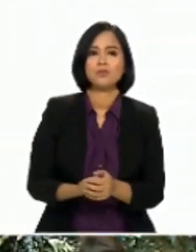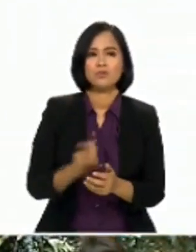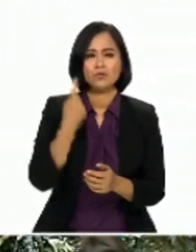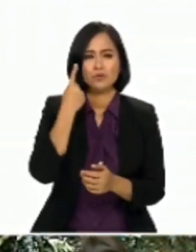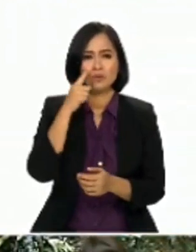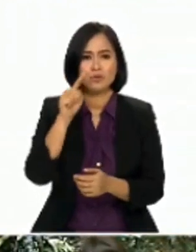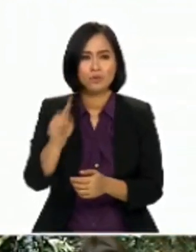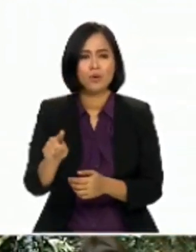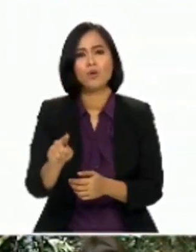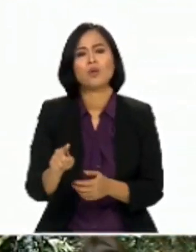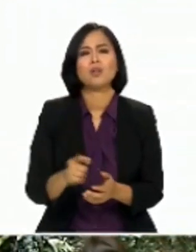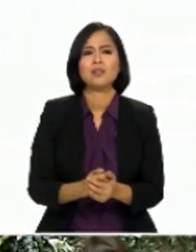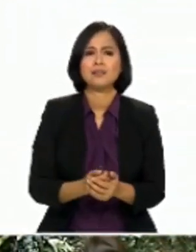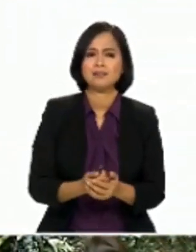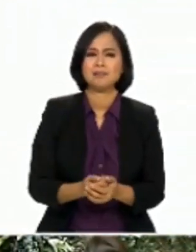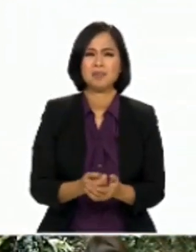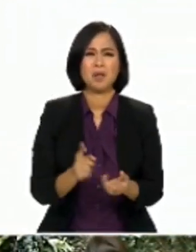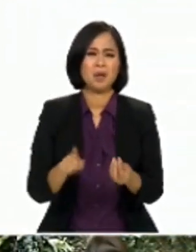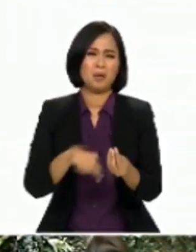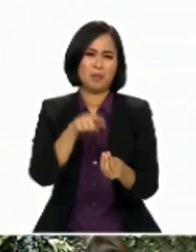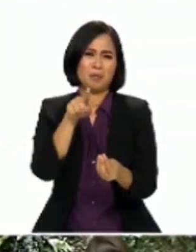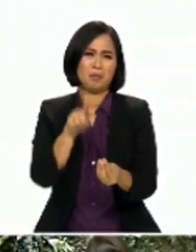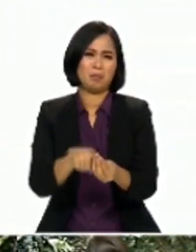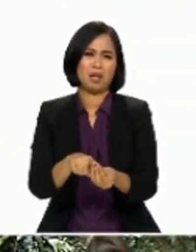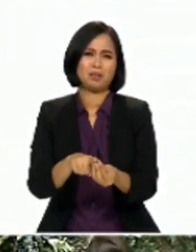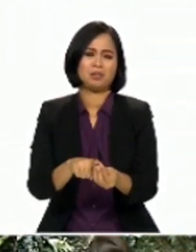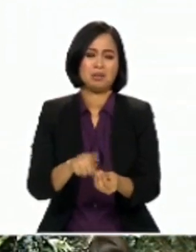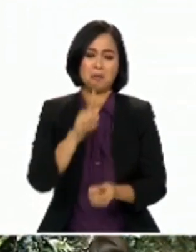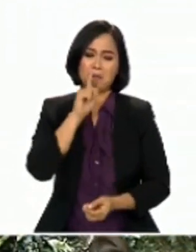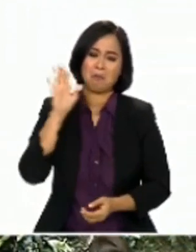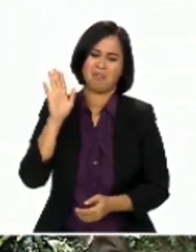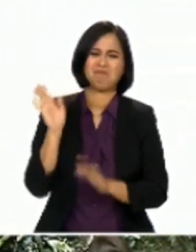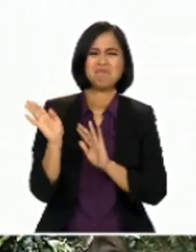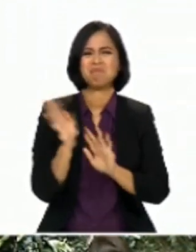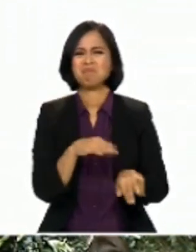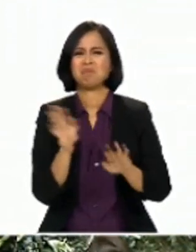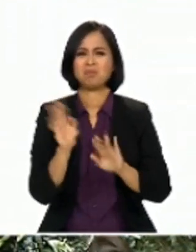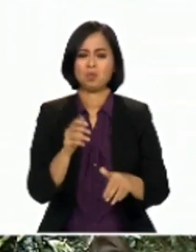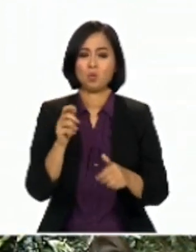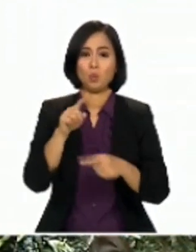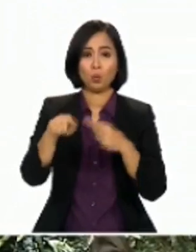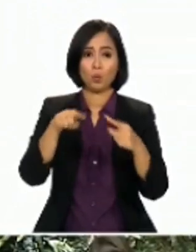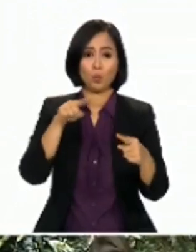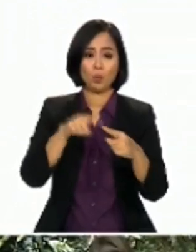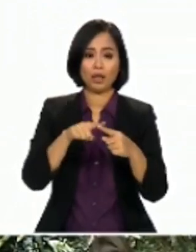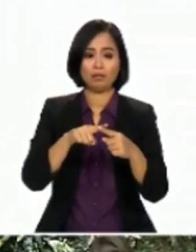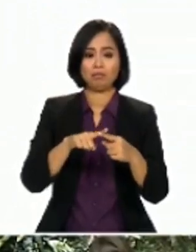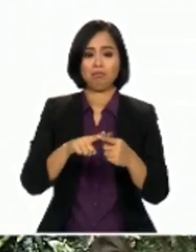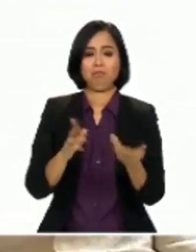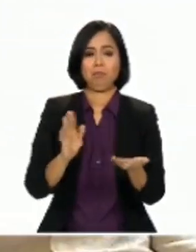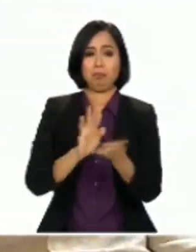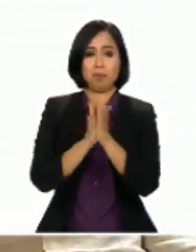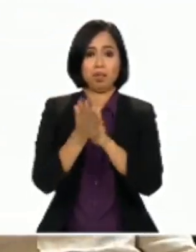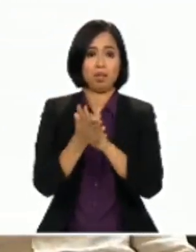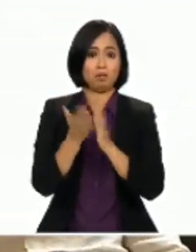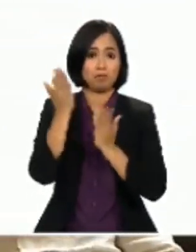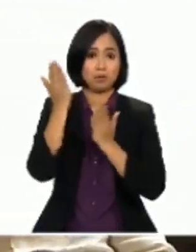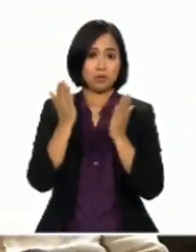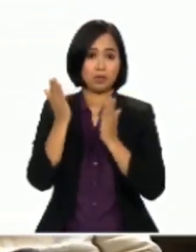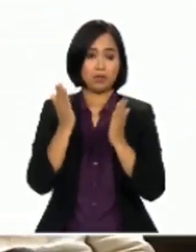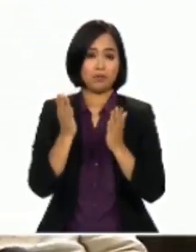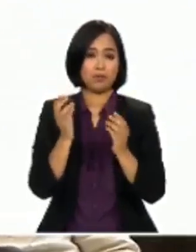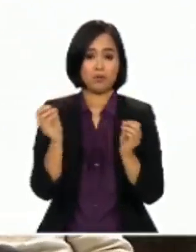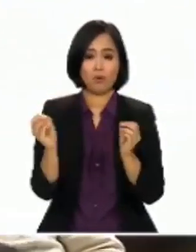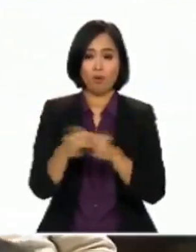blatant disregard of his oath when he assumed public office. Even the language